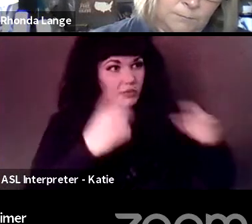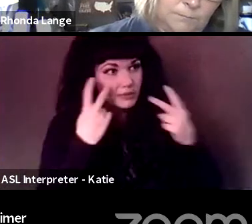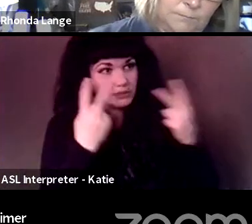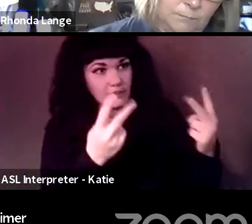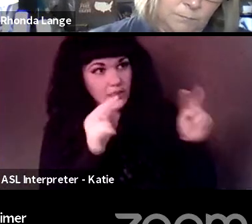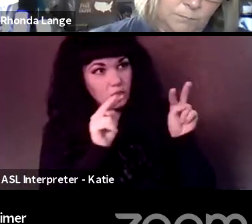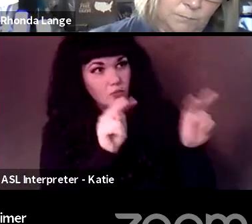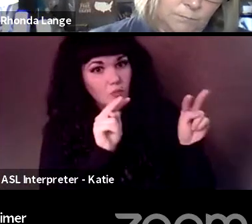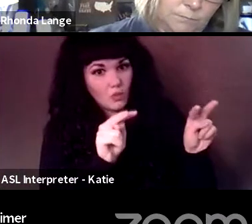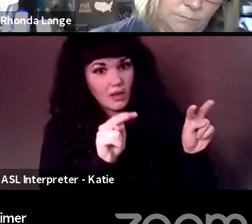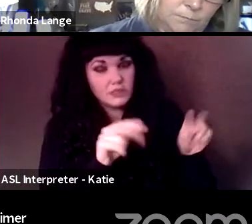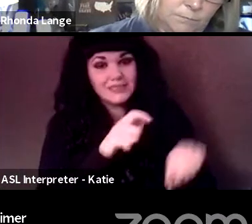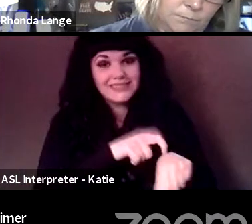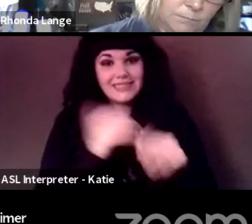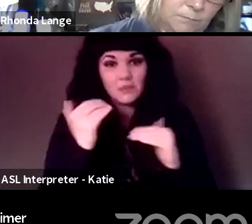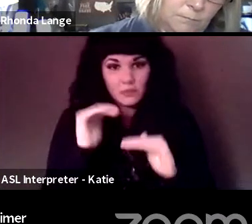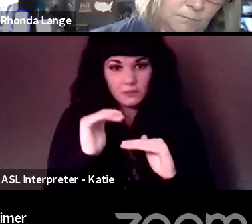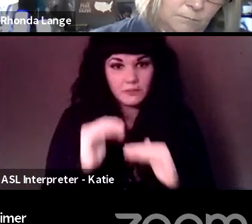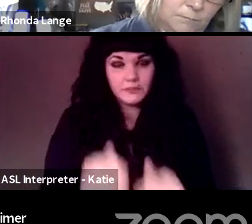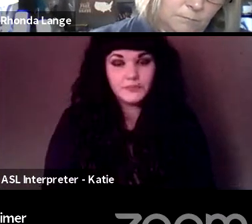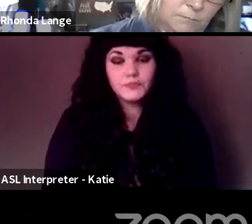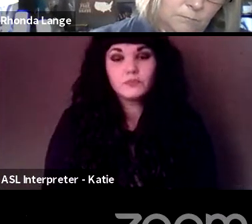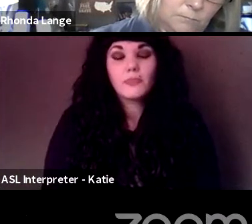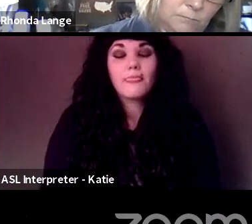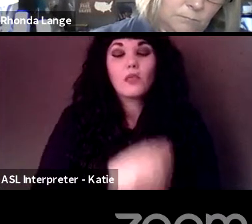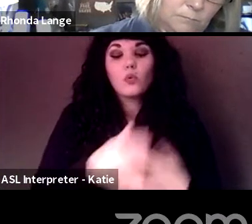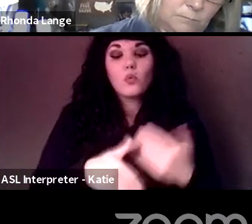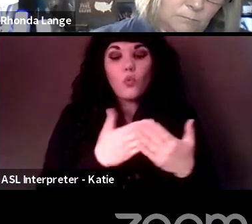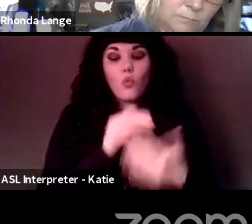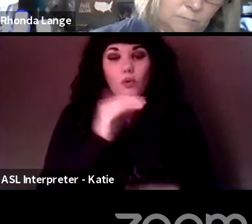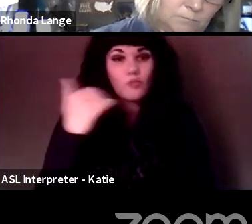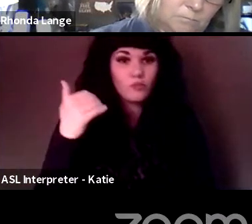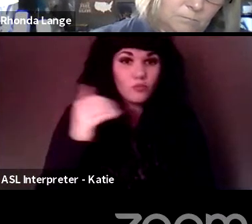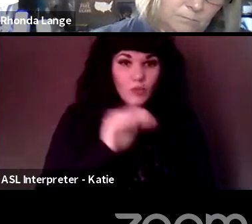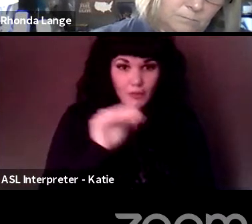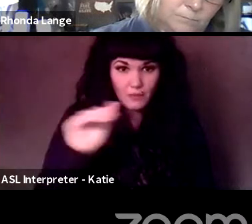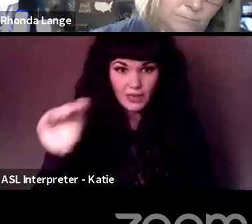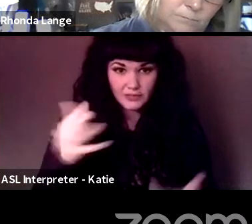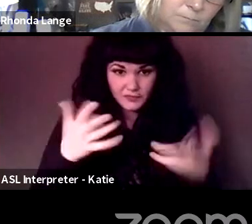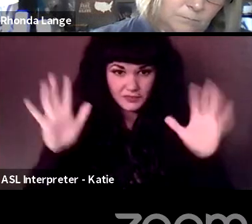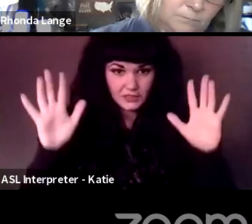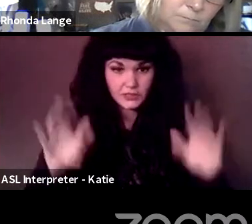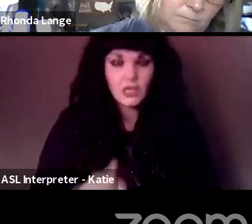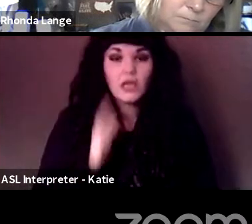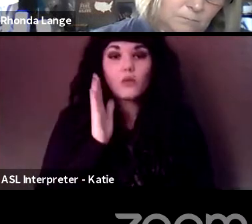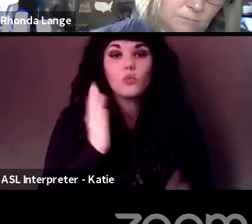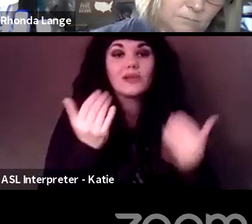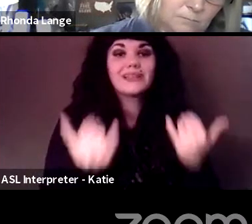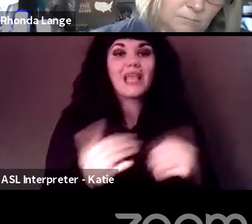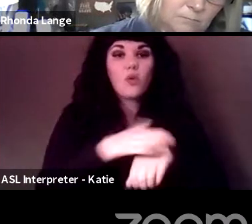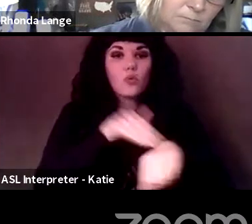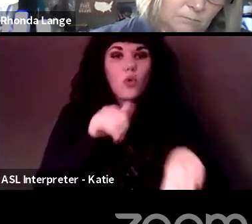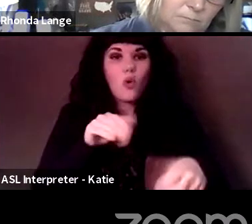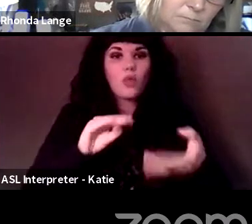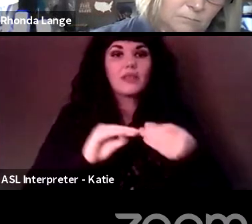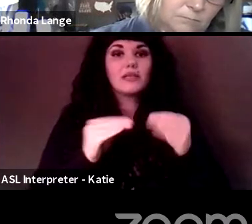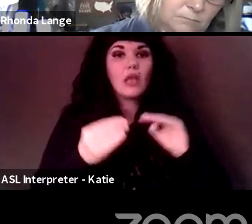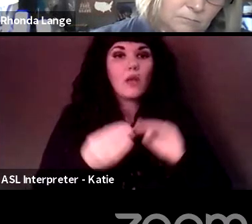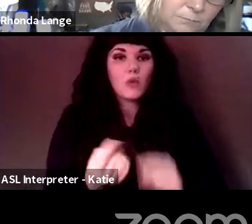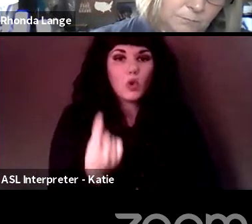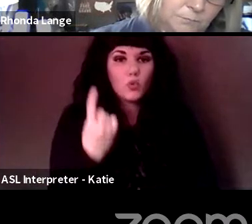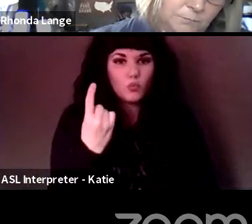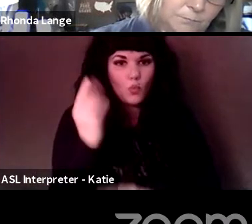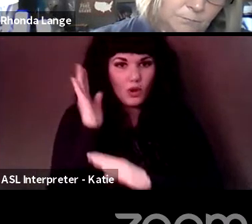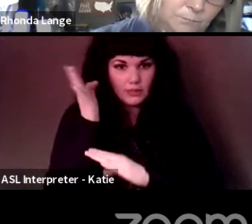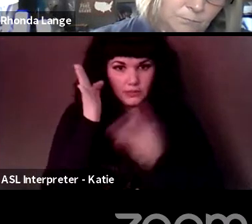With those reminders in mind, I will call number one. Number one, you can